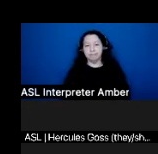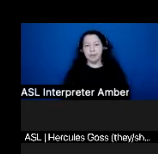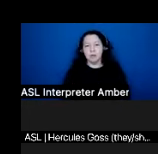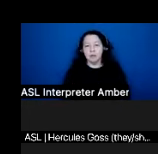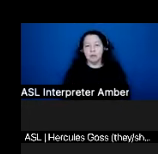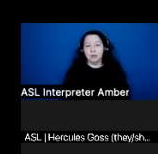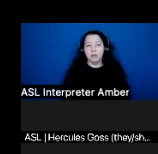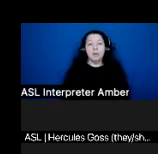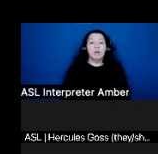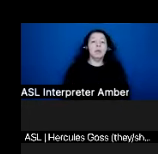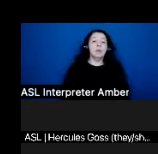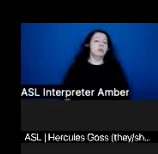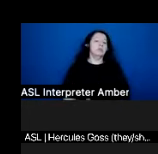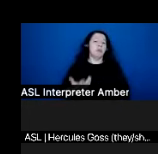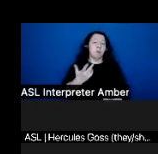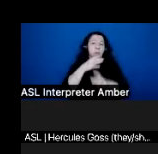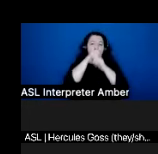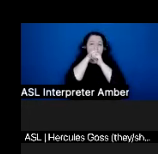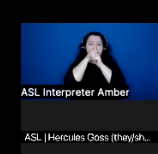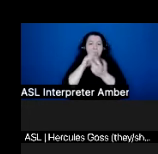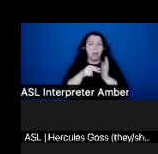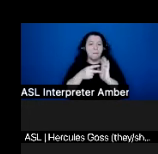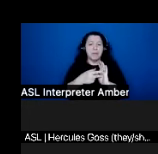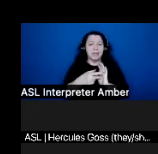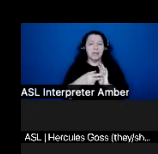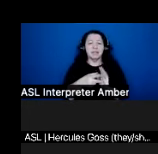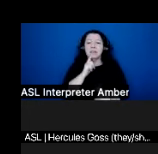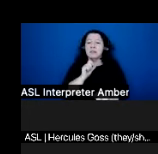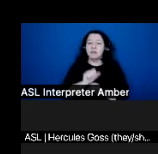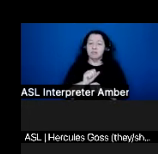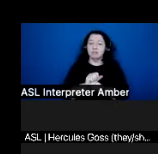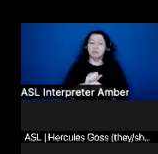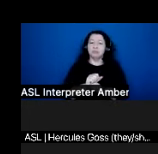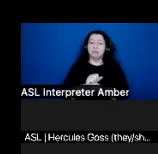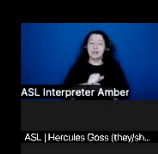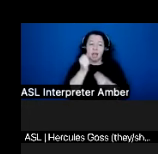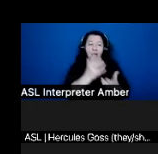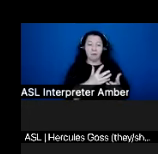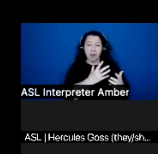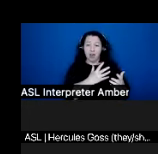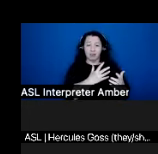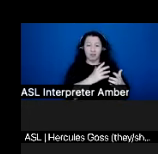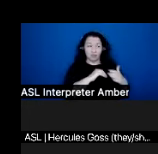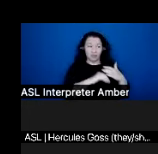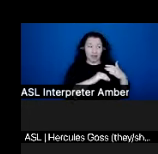Okay, confidentiality is defined as the assurance that the access of information regarding a